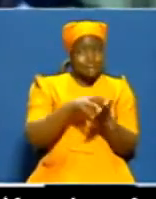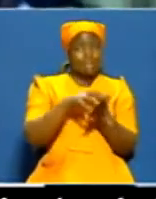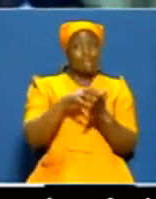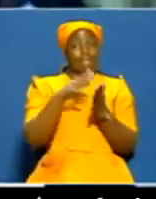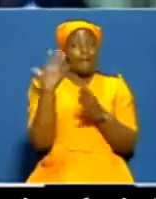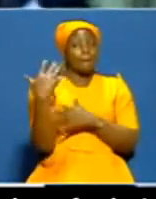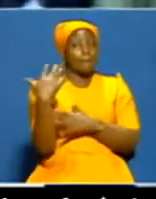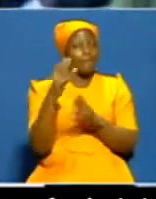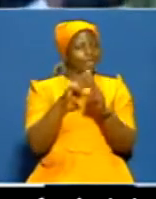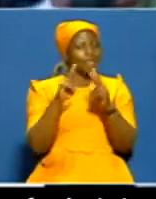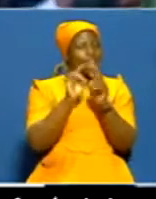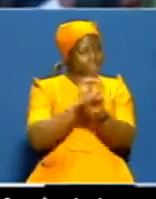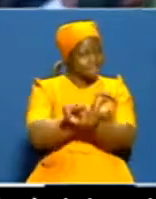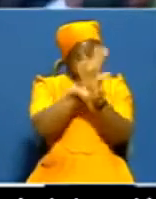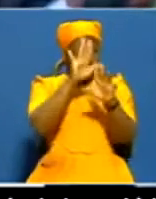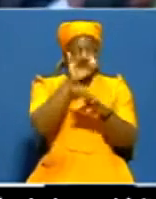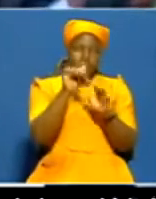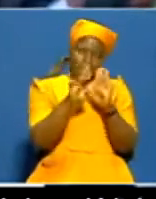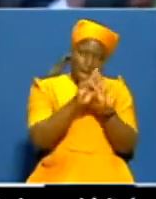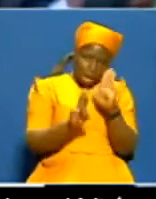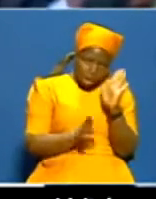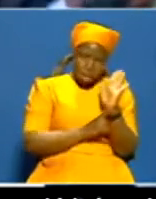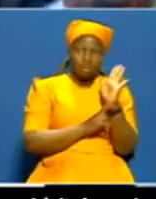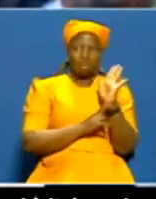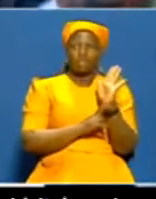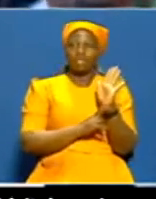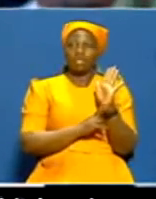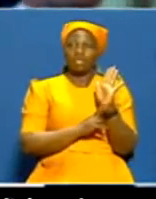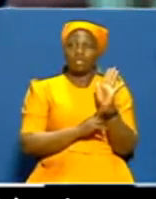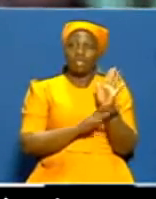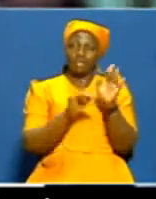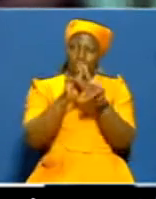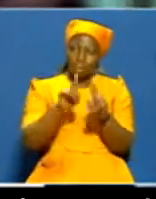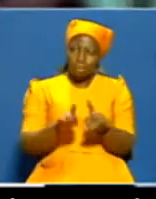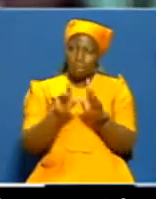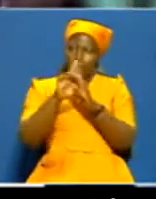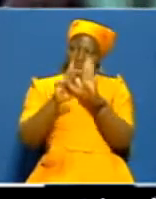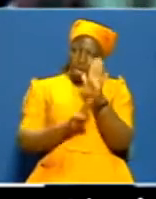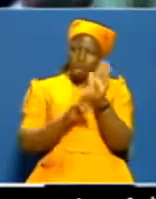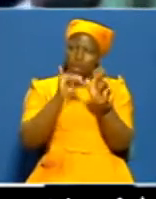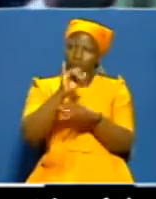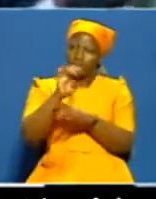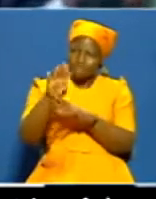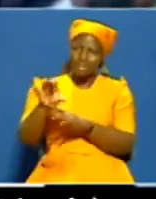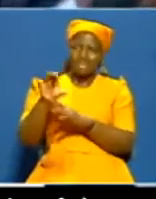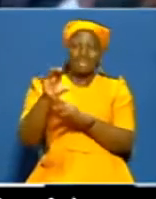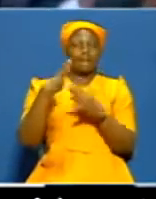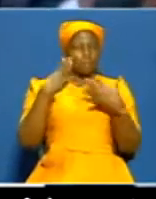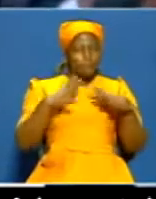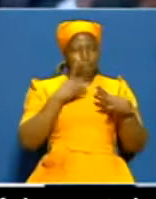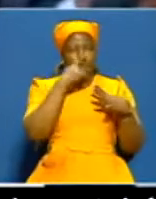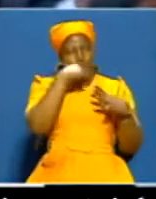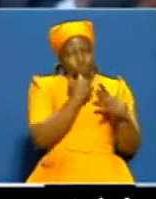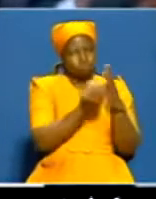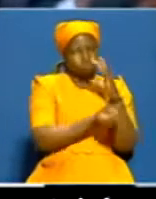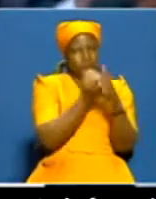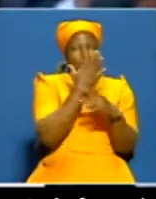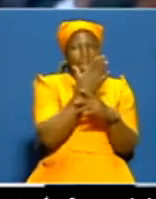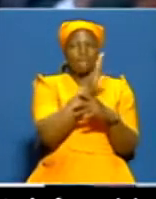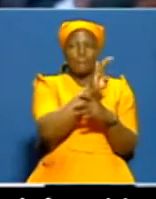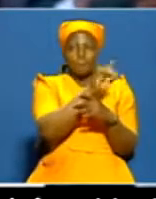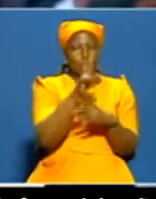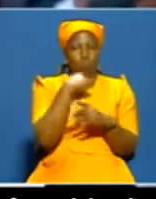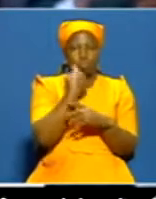from the record and the bundles and the records of the IABC. The promoters were Junet